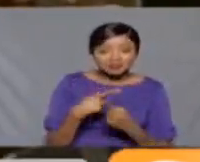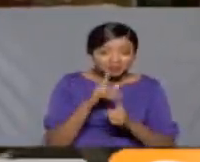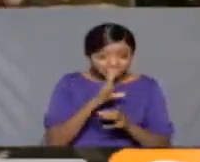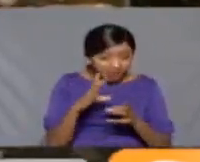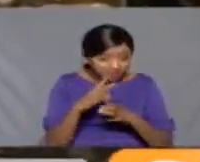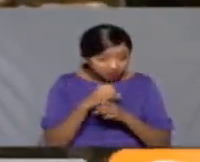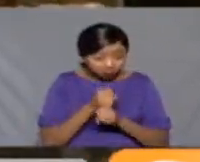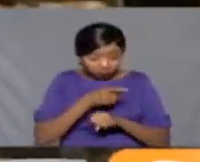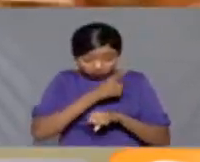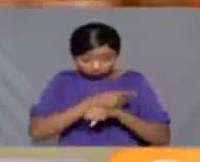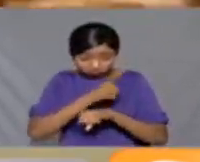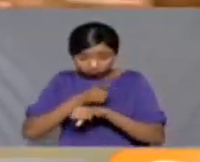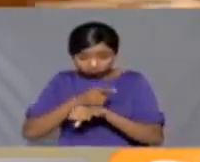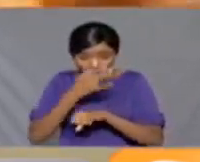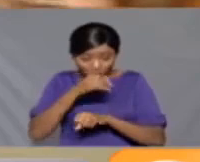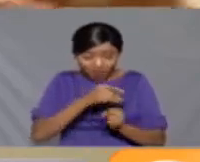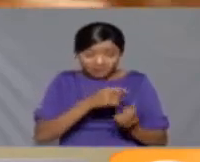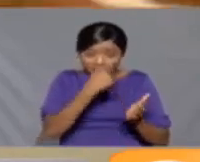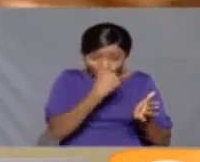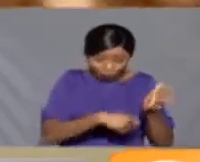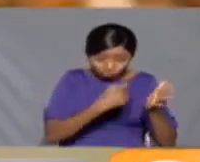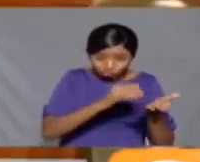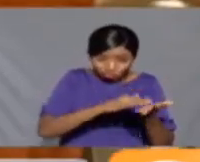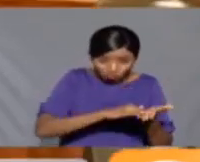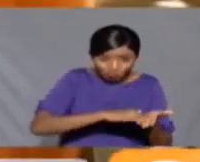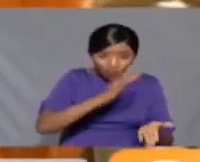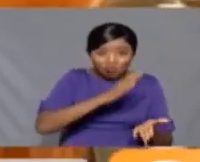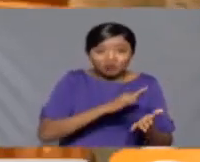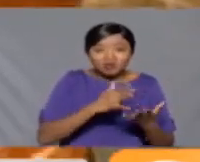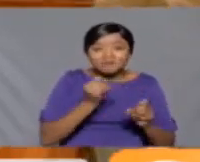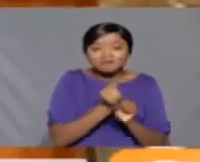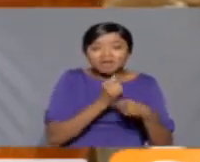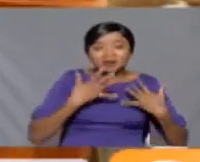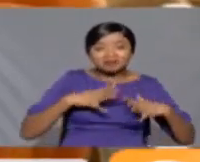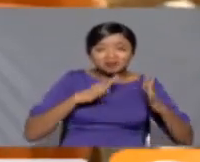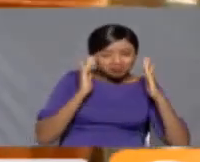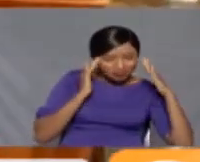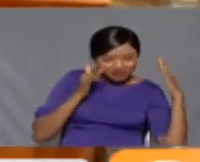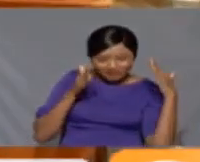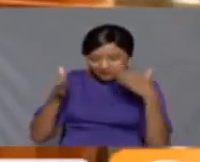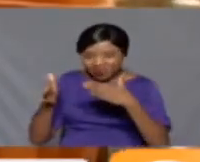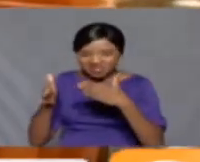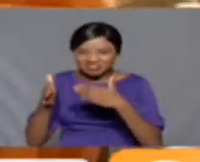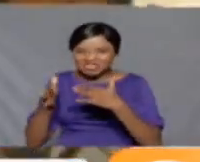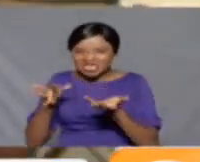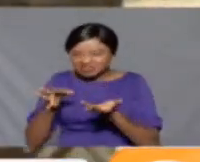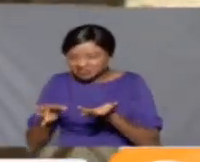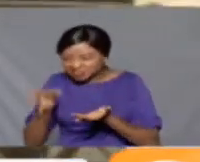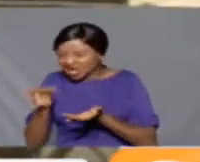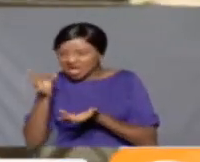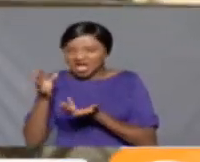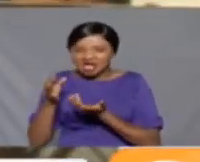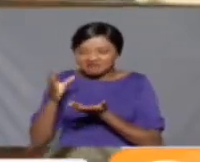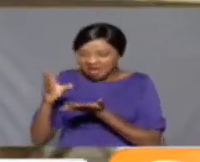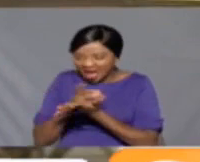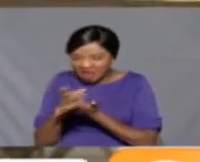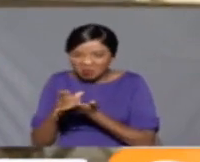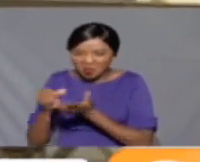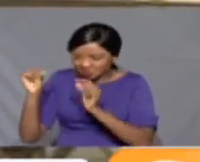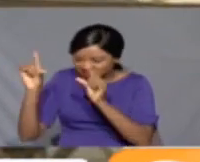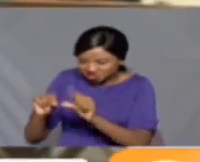overpricing risked driving many revelers to consumption of illicit brews. The annual inflation tax